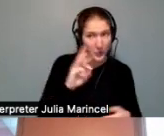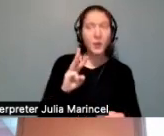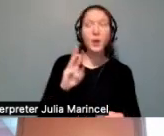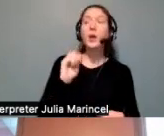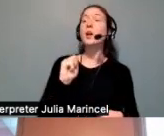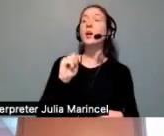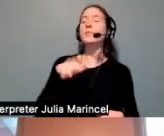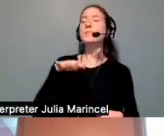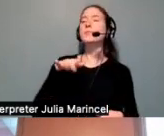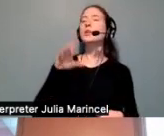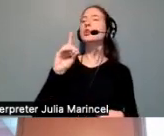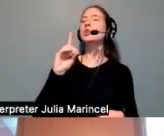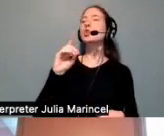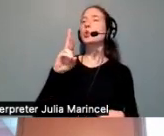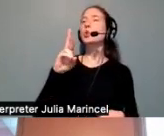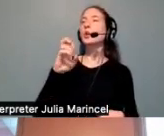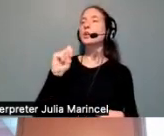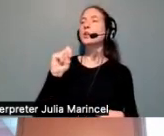drakeetarts.com/donate/.